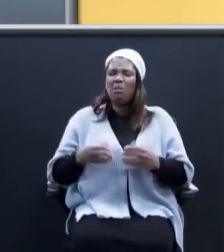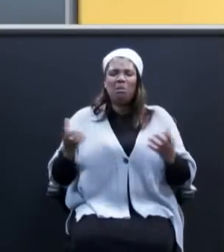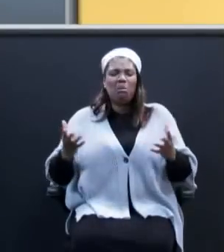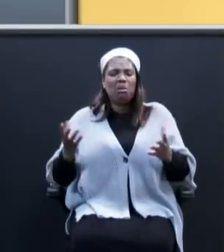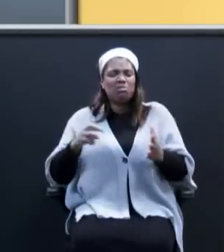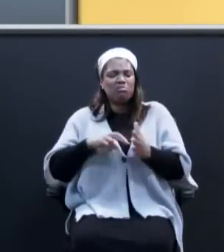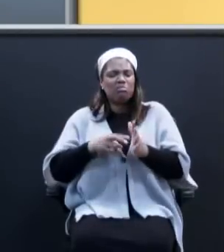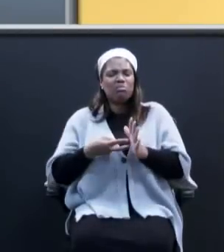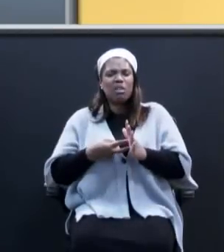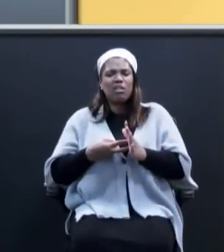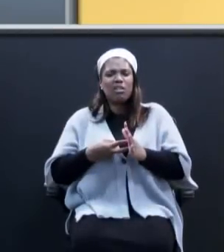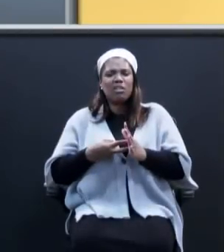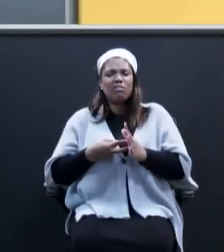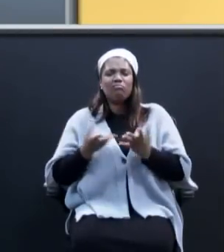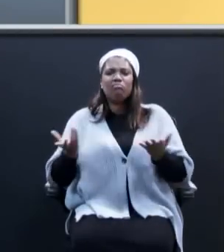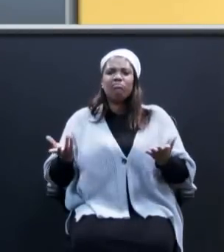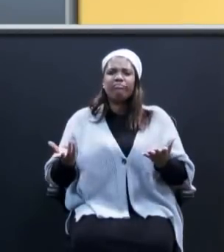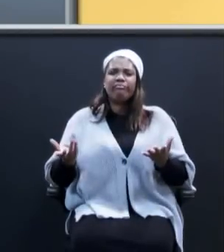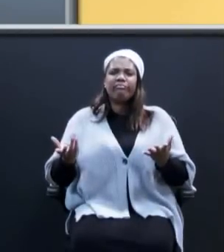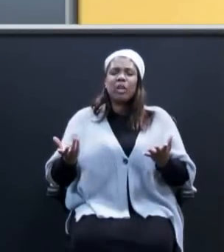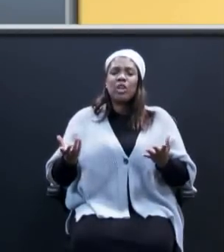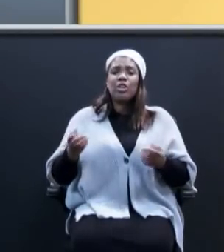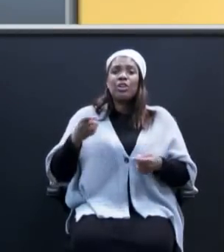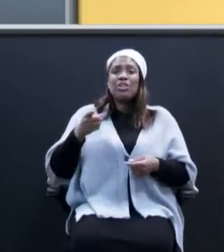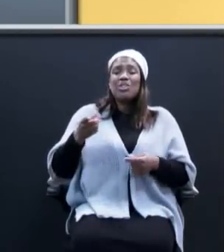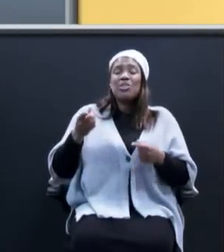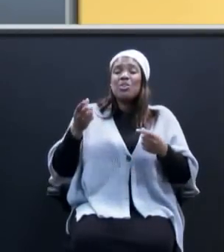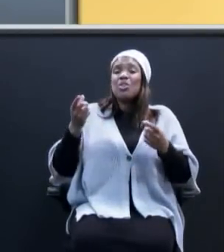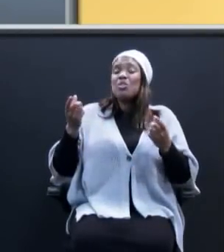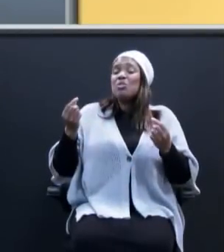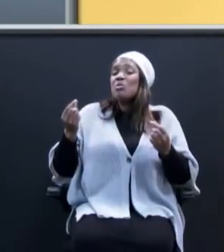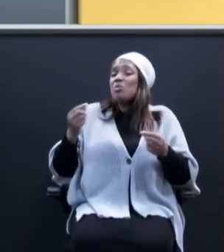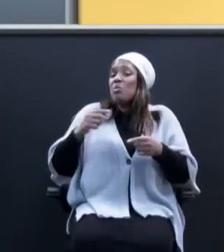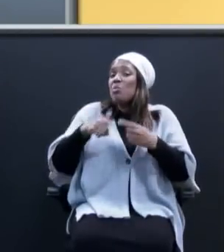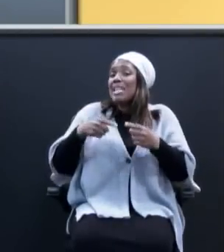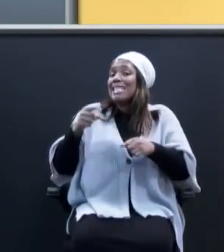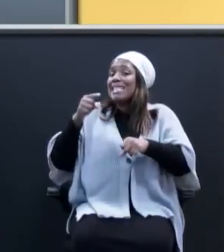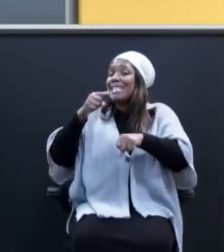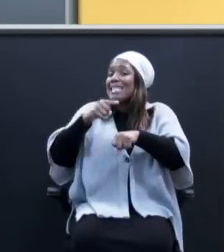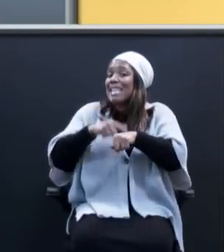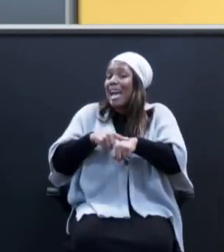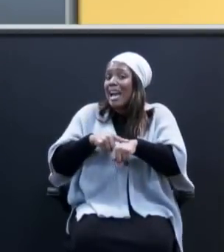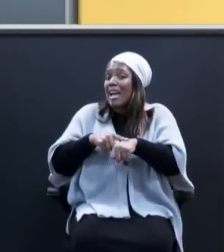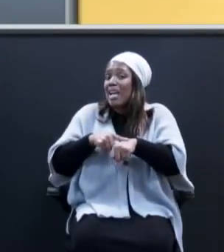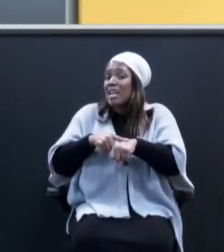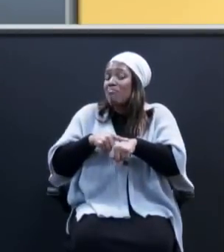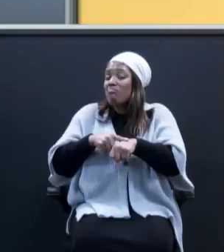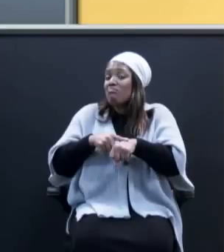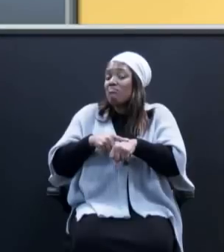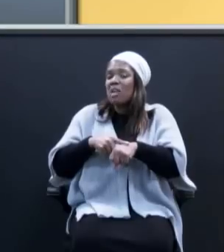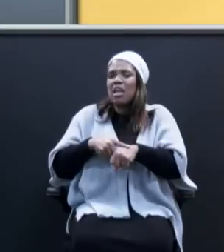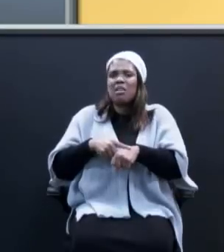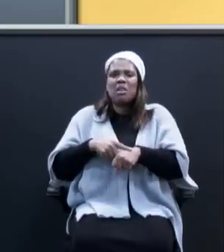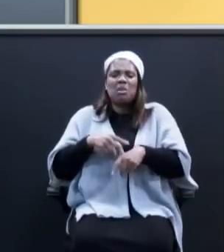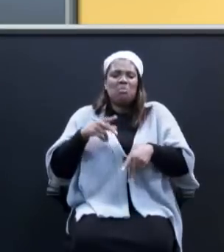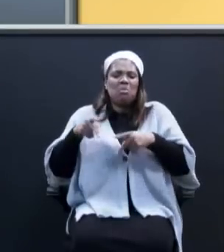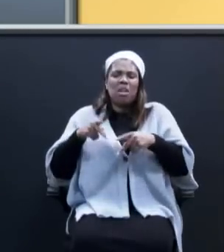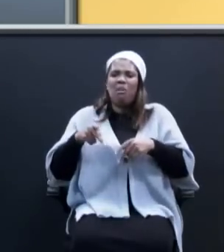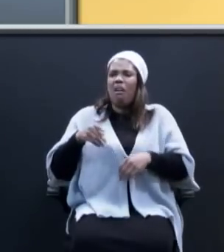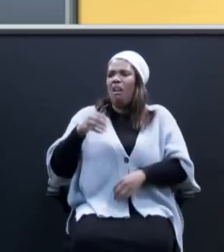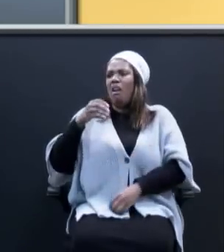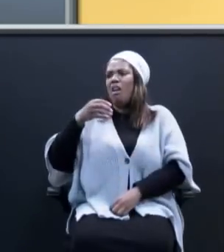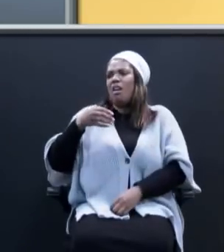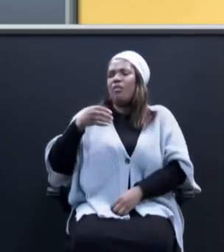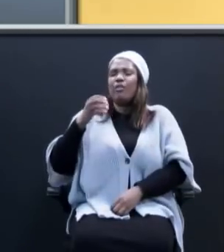what you shall proclaim in their season? You're doing when it's time to do it. Like people can have communion every